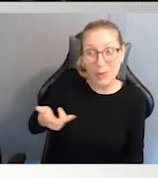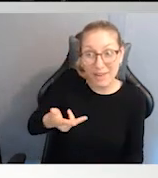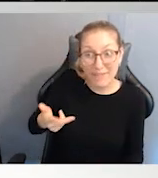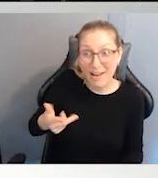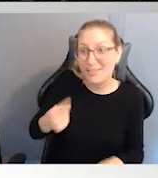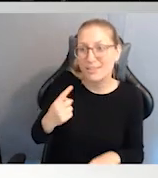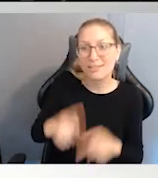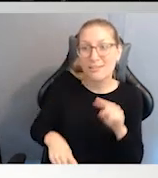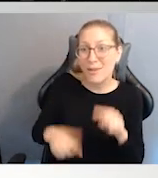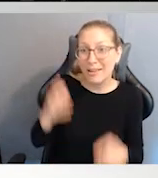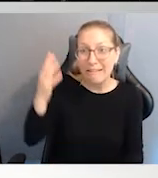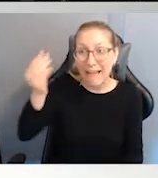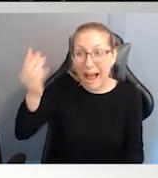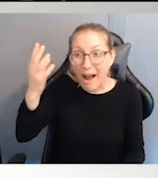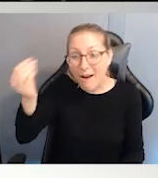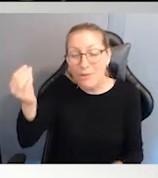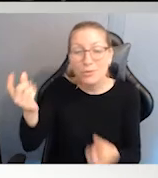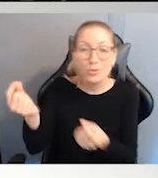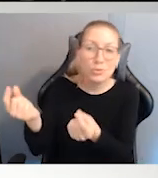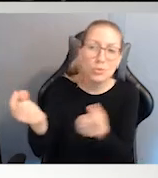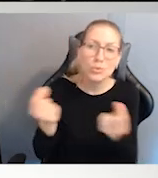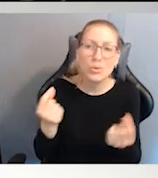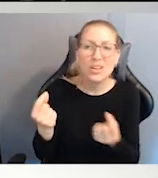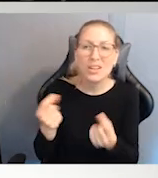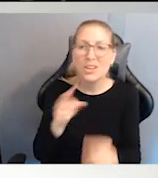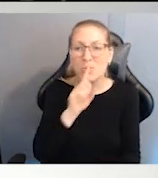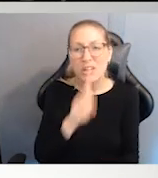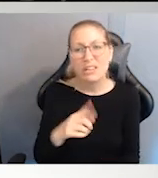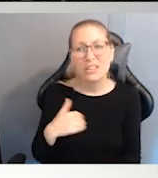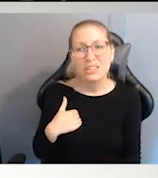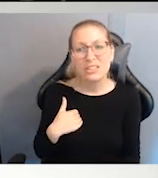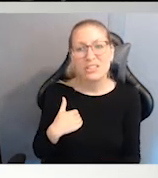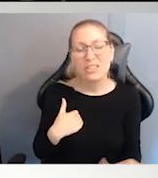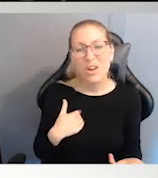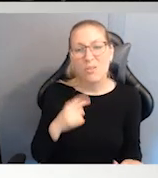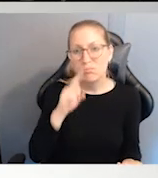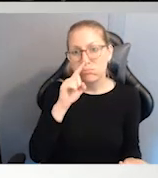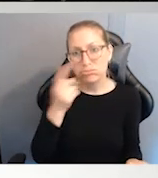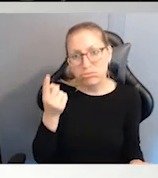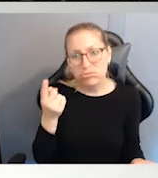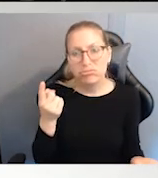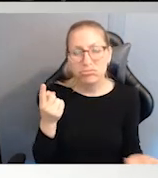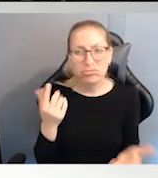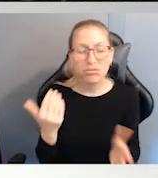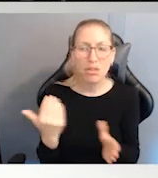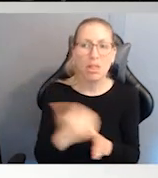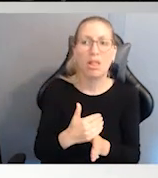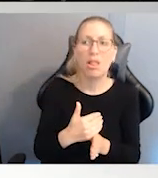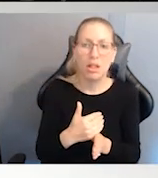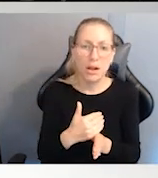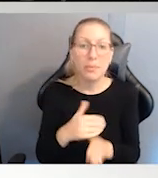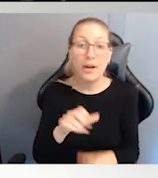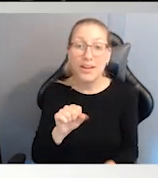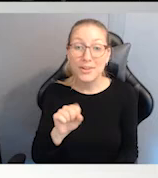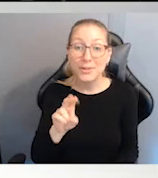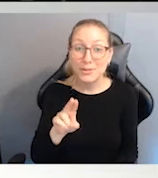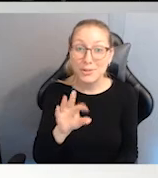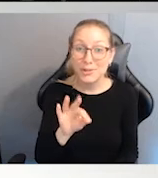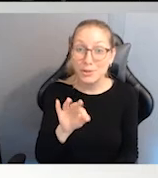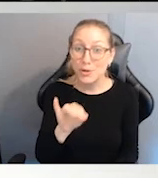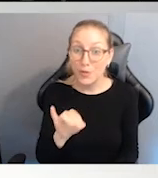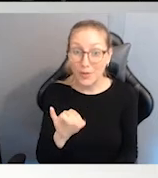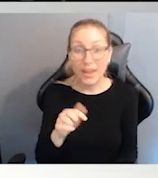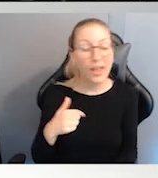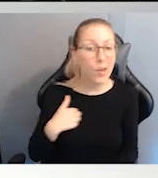out, and it's really been a burden to us. But because of Sufi, we have